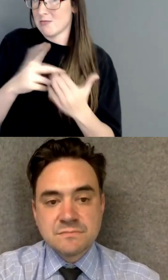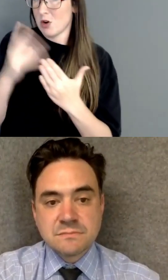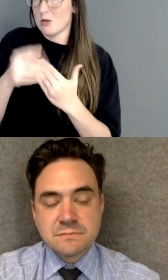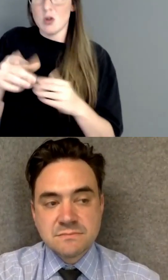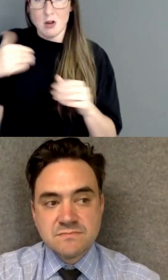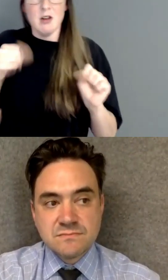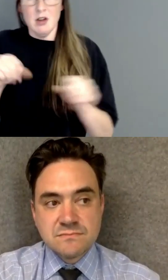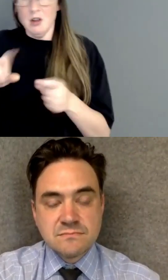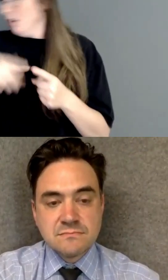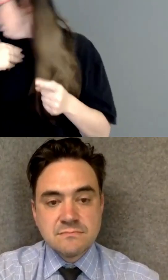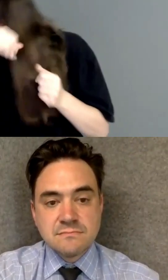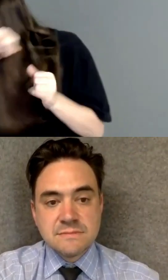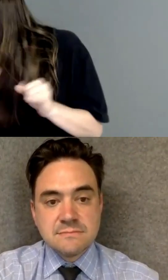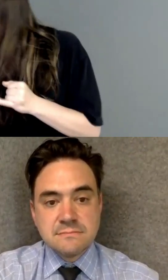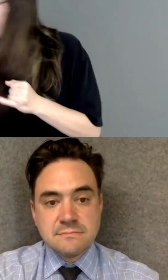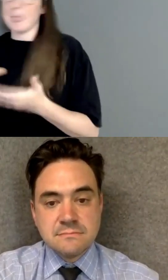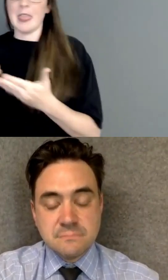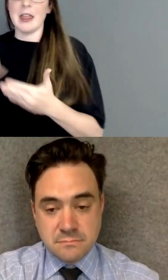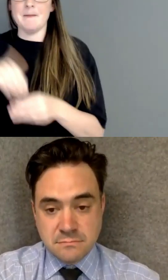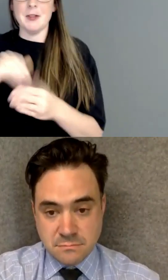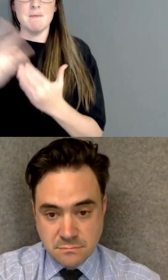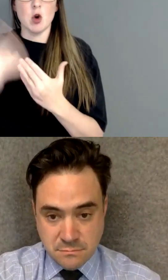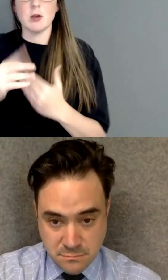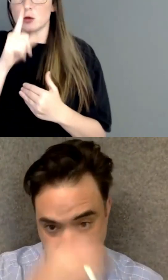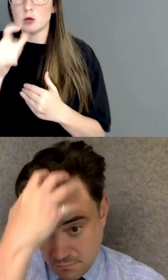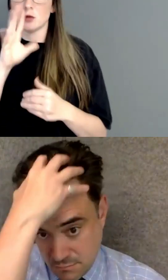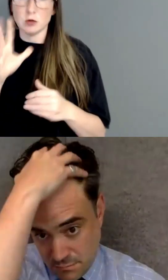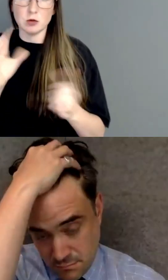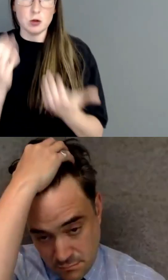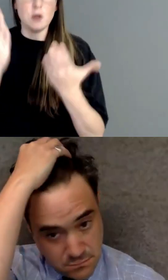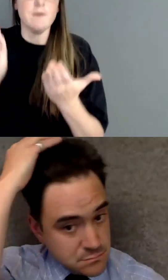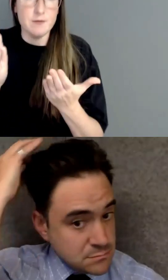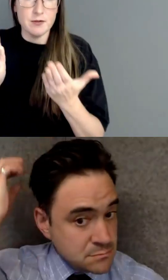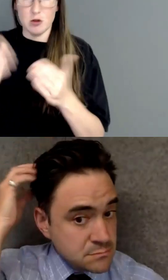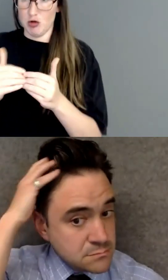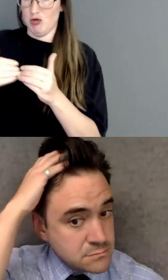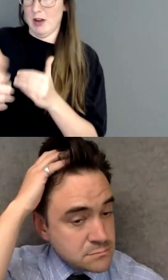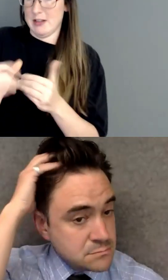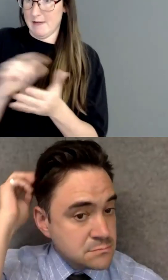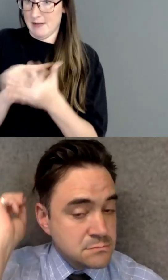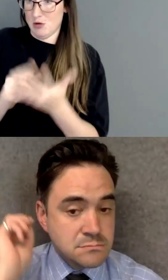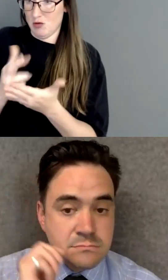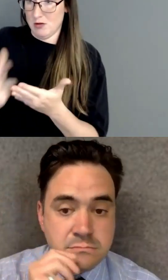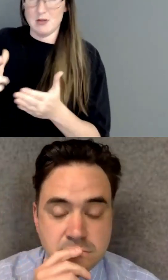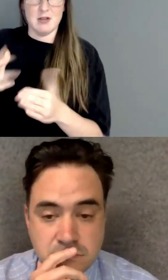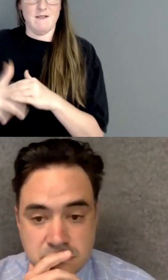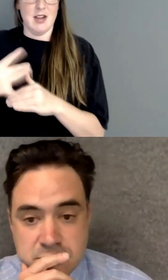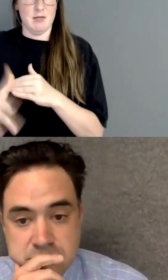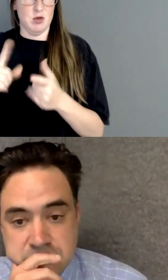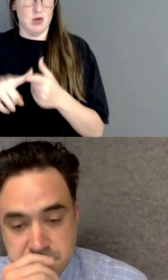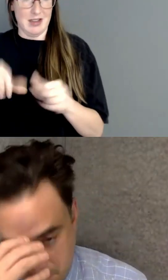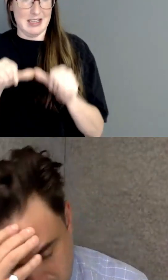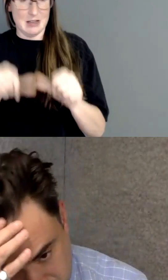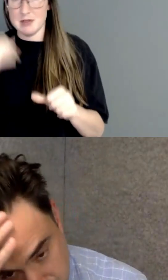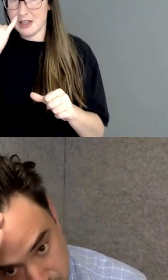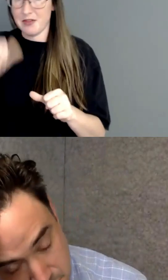the ability to have individuals in those programs who are going to offer them the rest of the resources that are part of the substance continuum. Whether